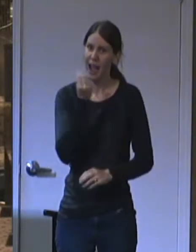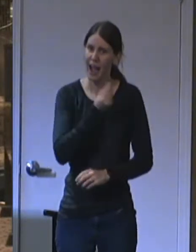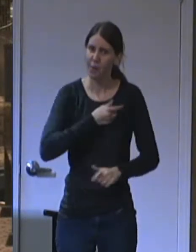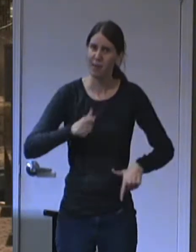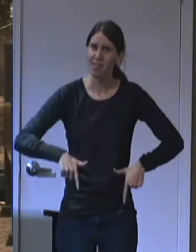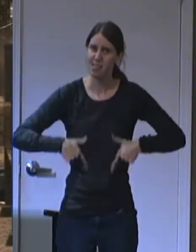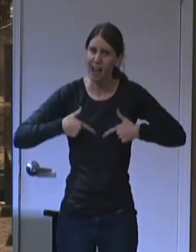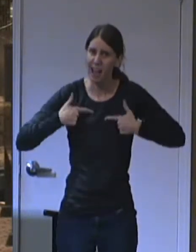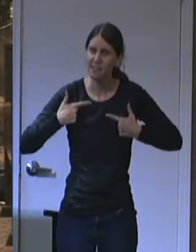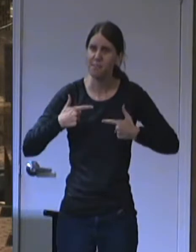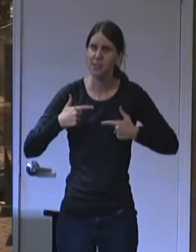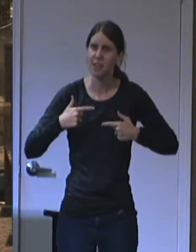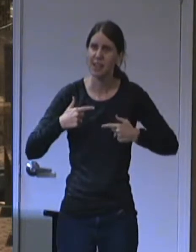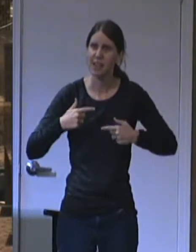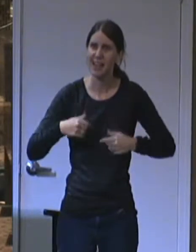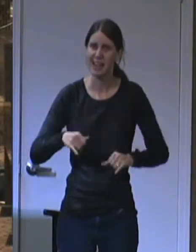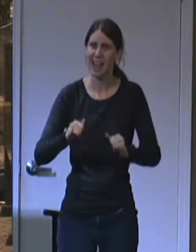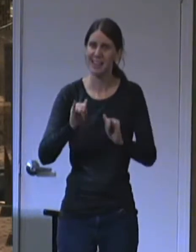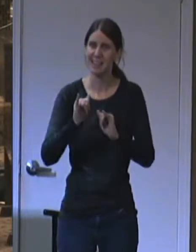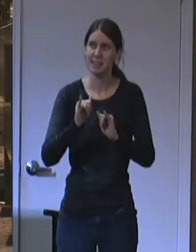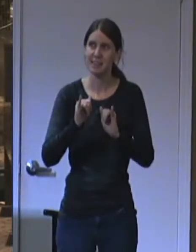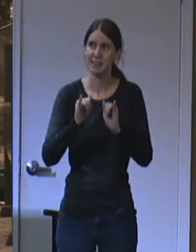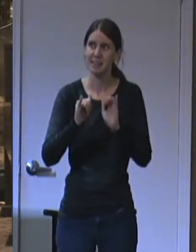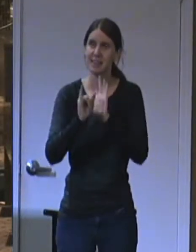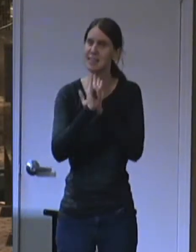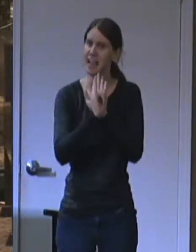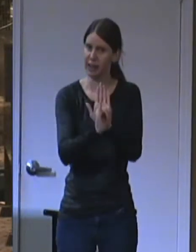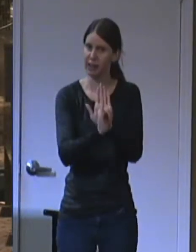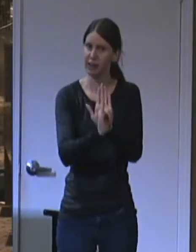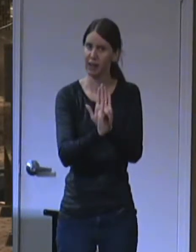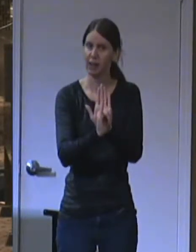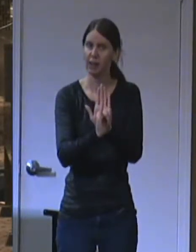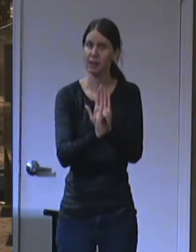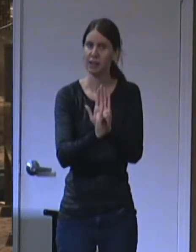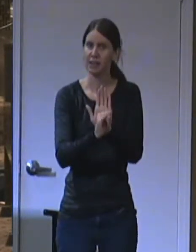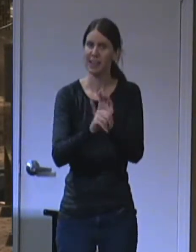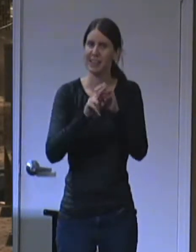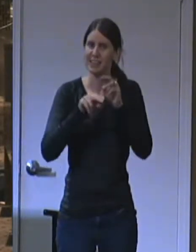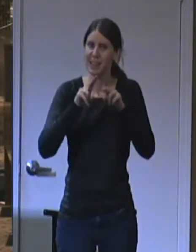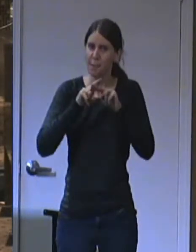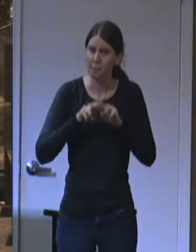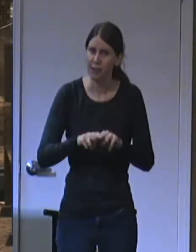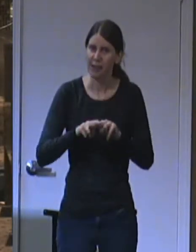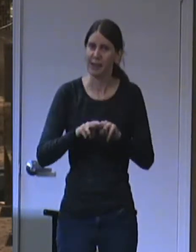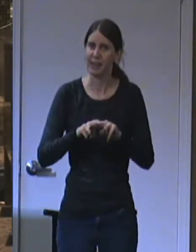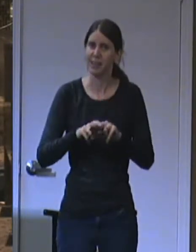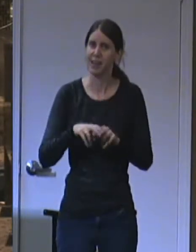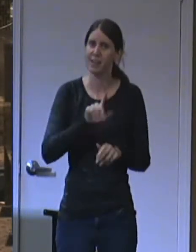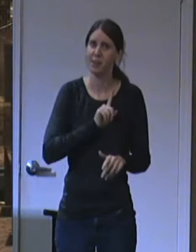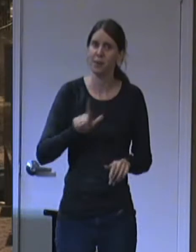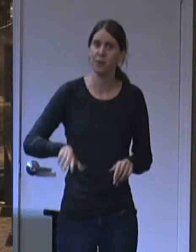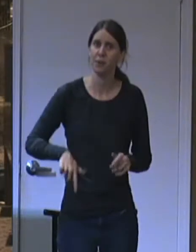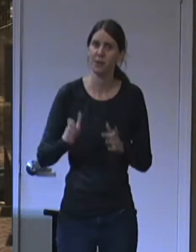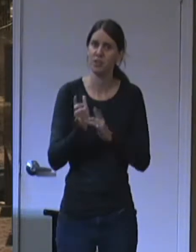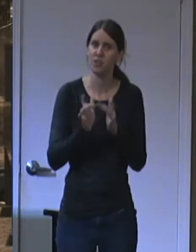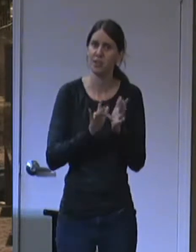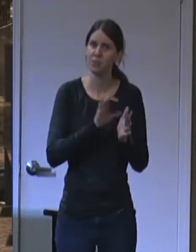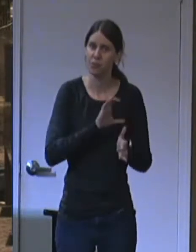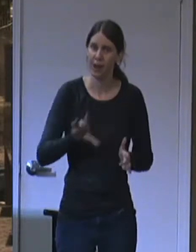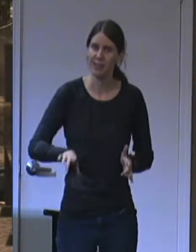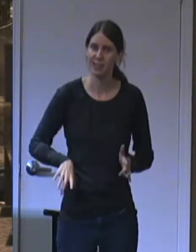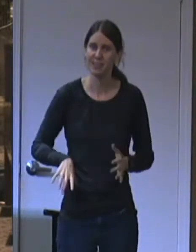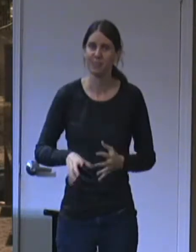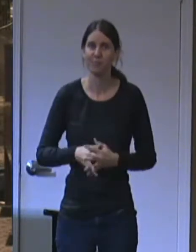entire life and our entire identity is established in the Lord Jesus Christ.